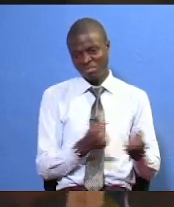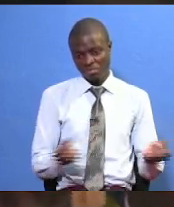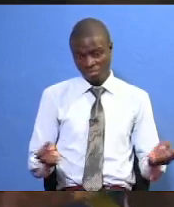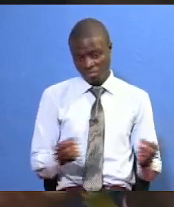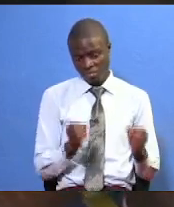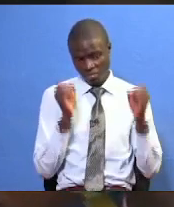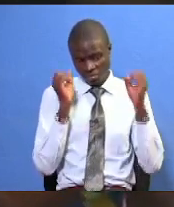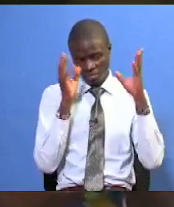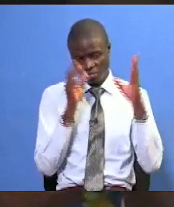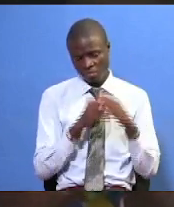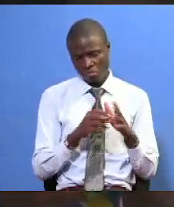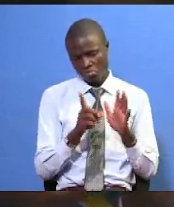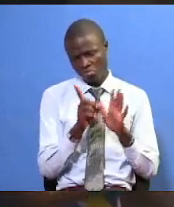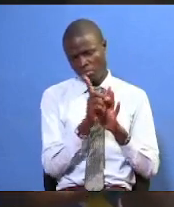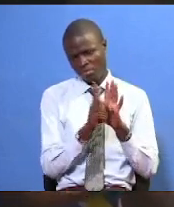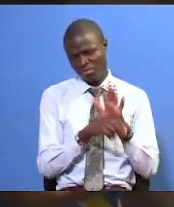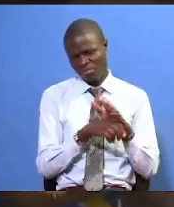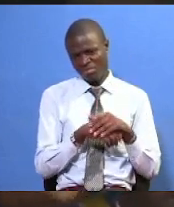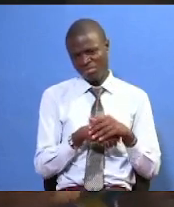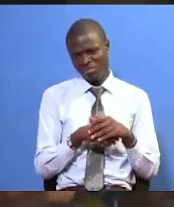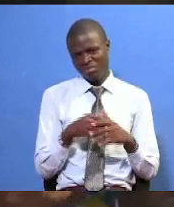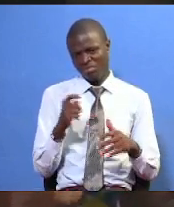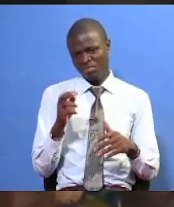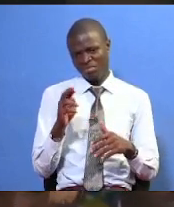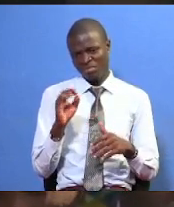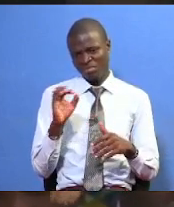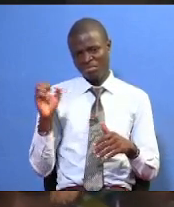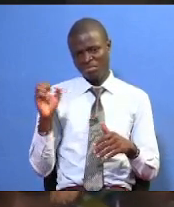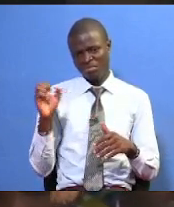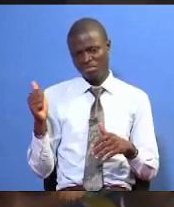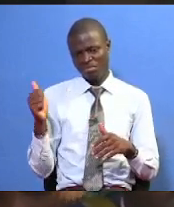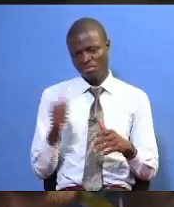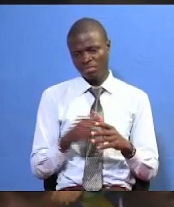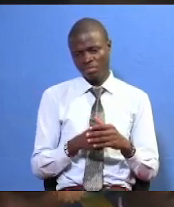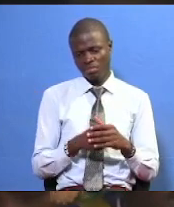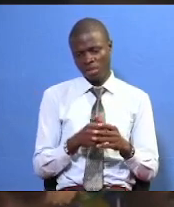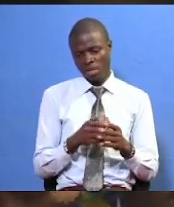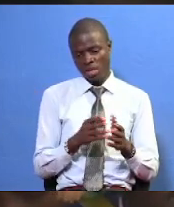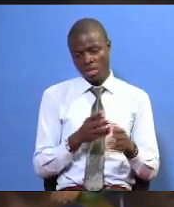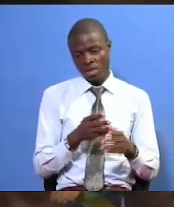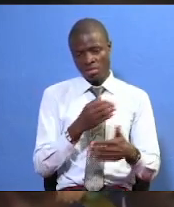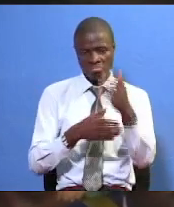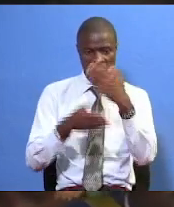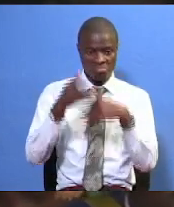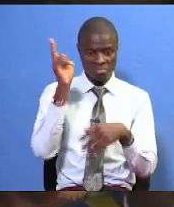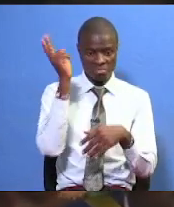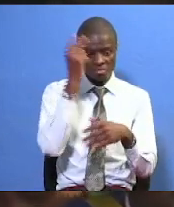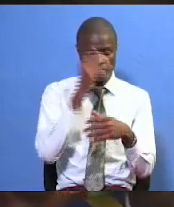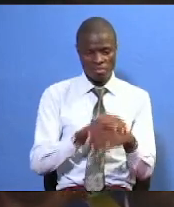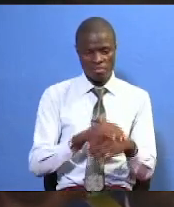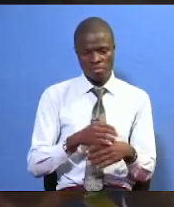the Deputy Treasurer, Kenyatta University Alumni Association. He graduated in